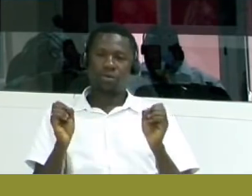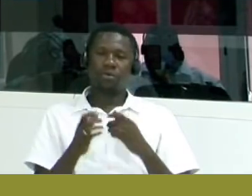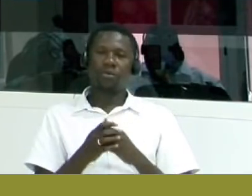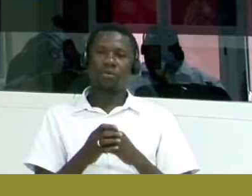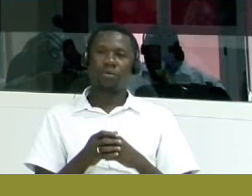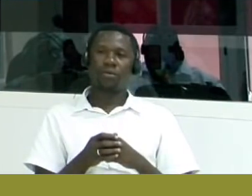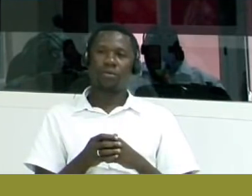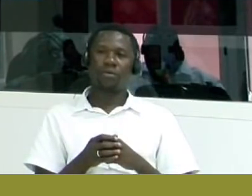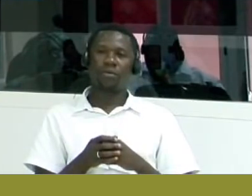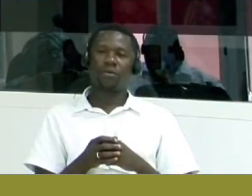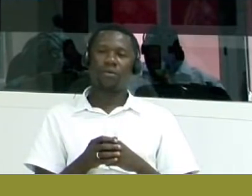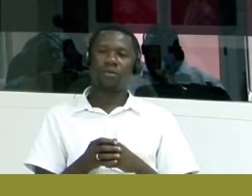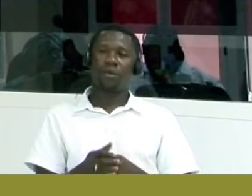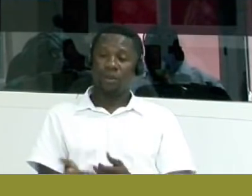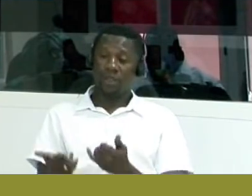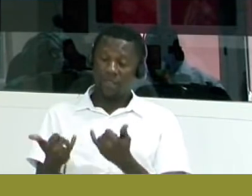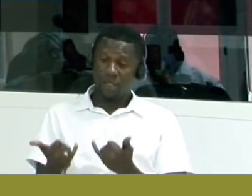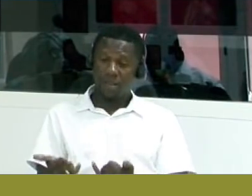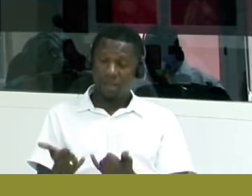Here